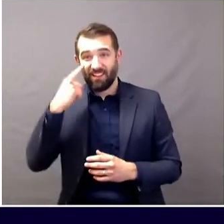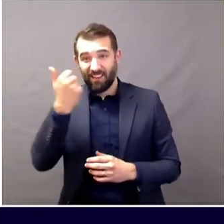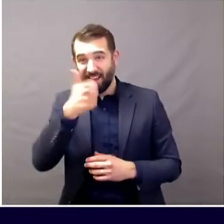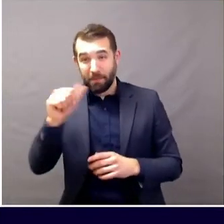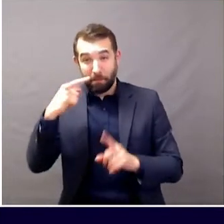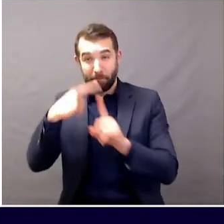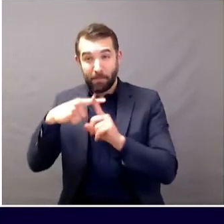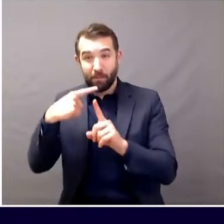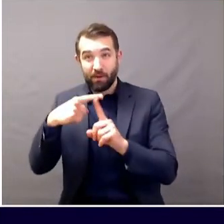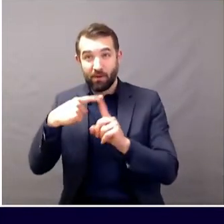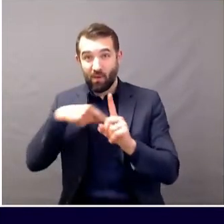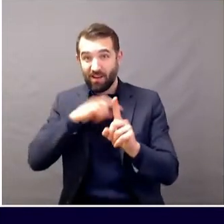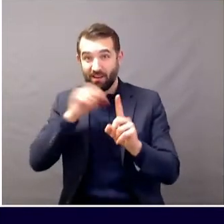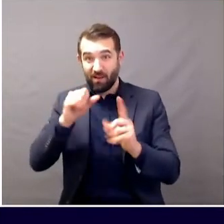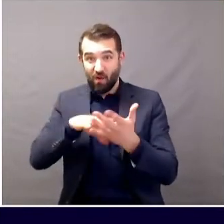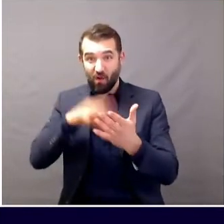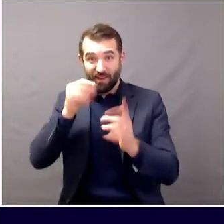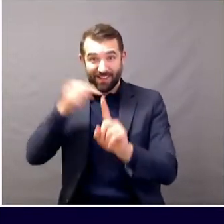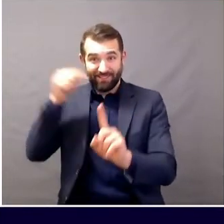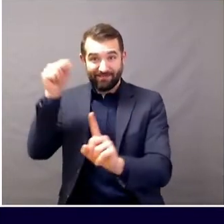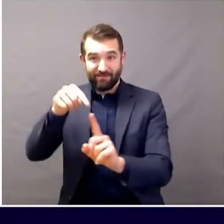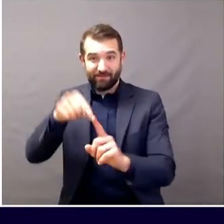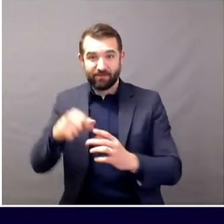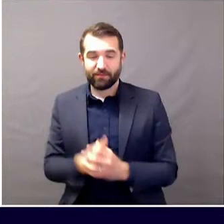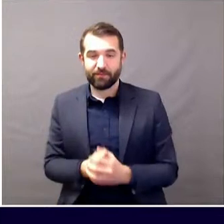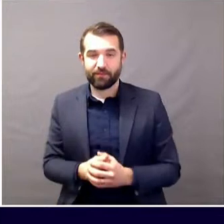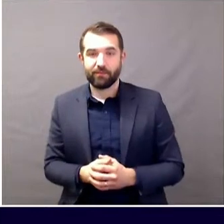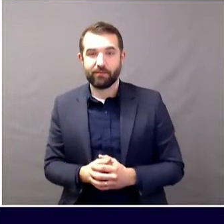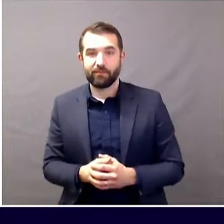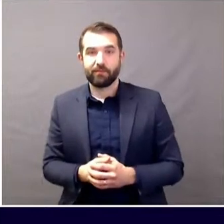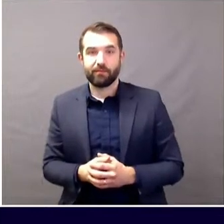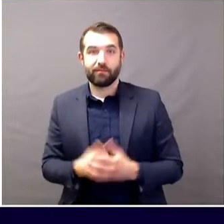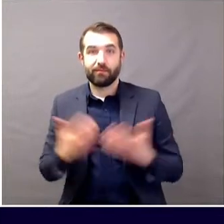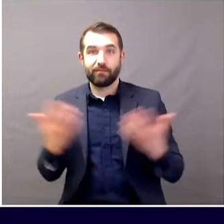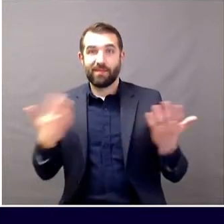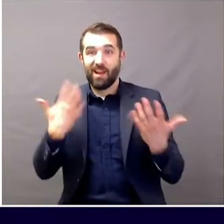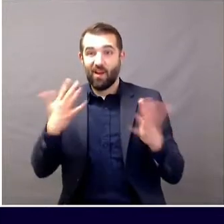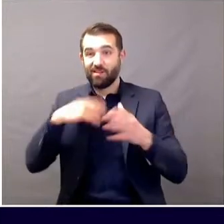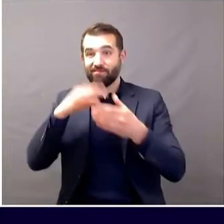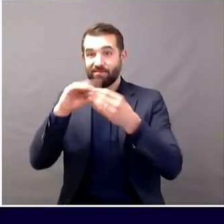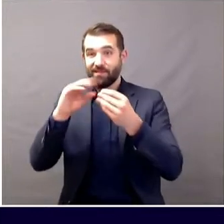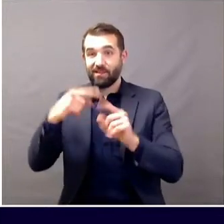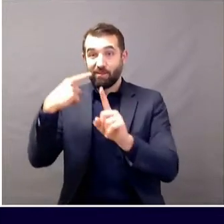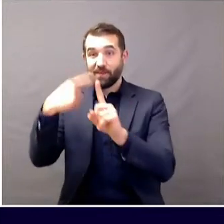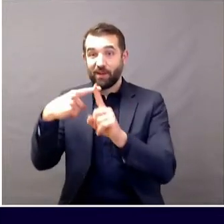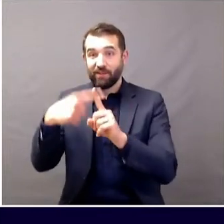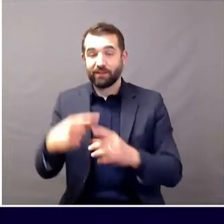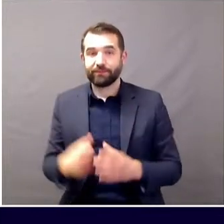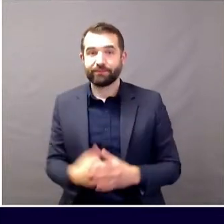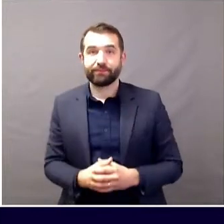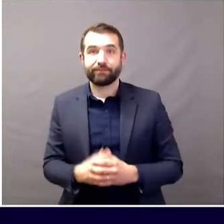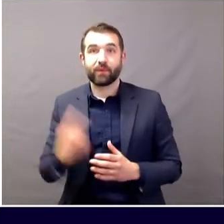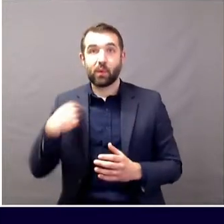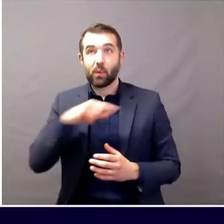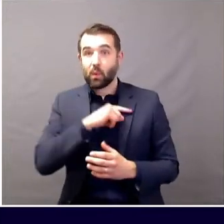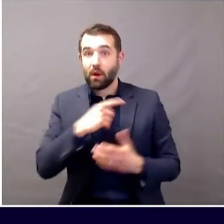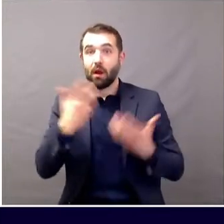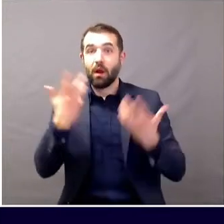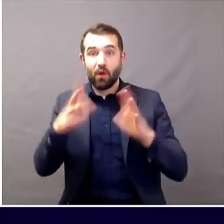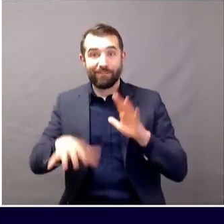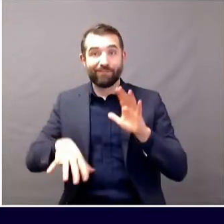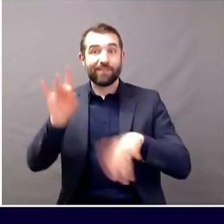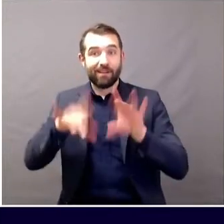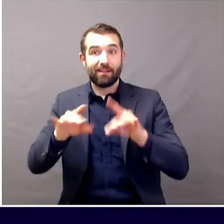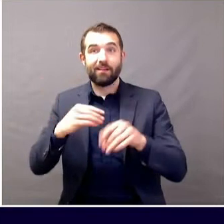Absolutely. I think that, besides the one I mentioned, which is really demonstrating that we are capable of making telehealth